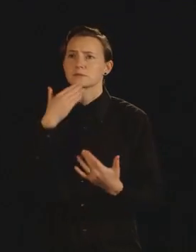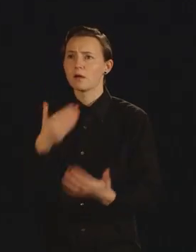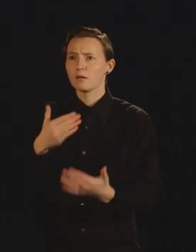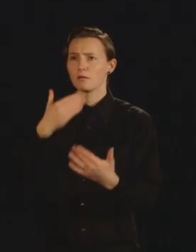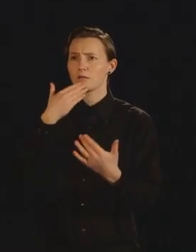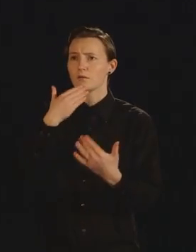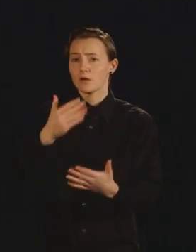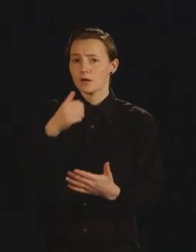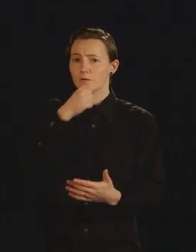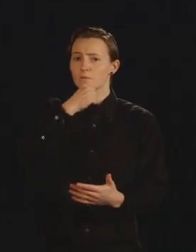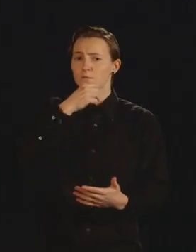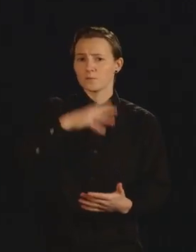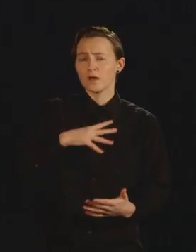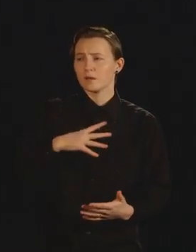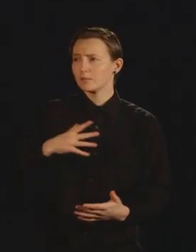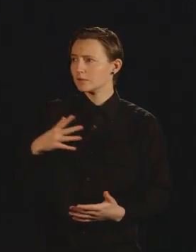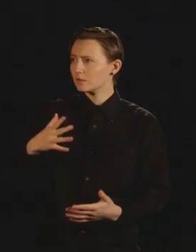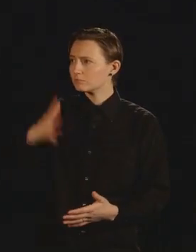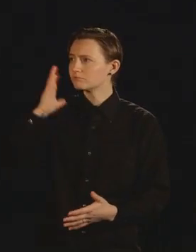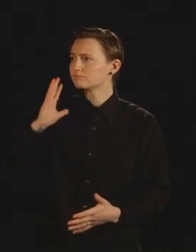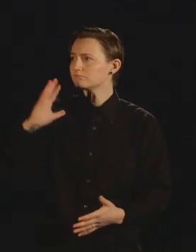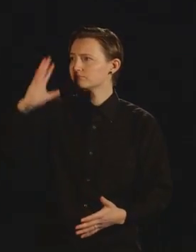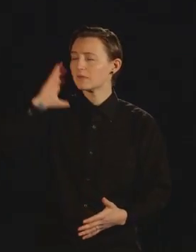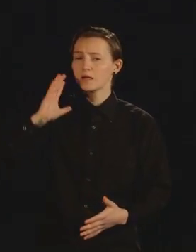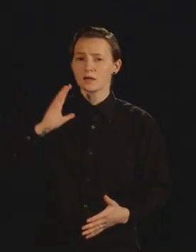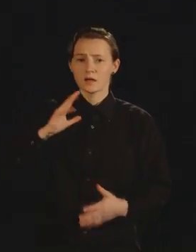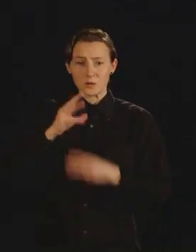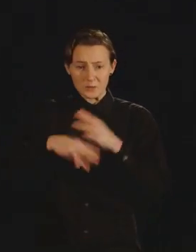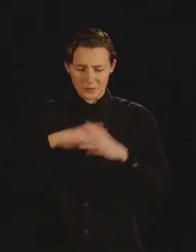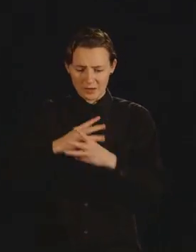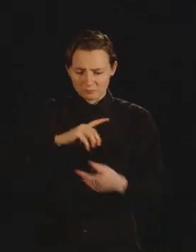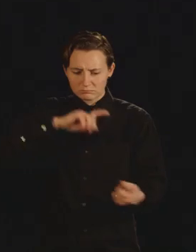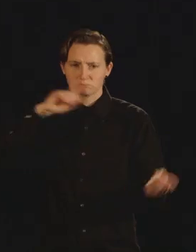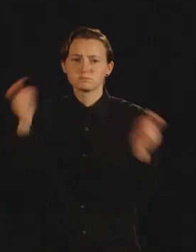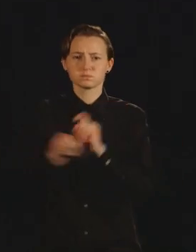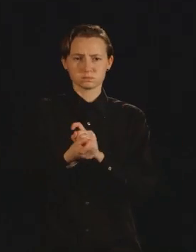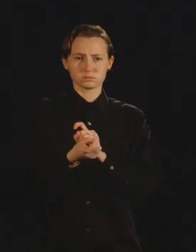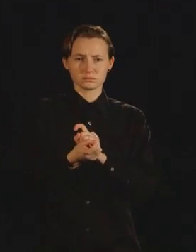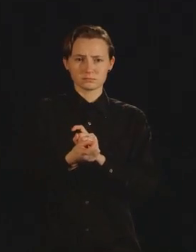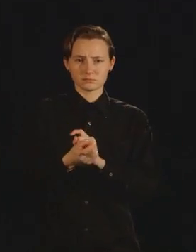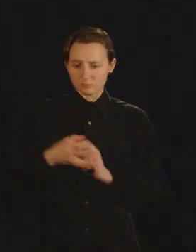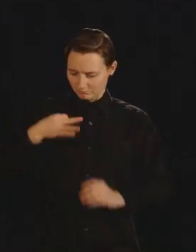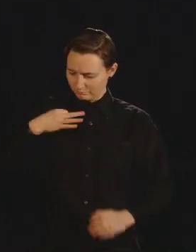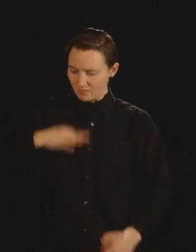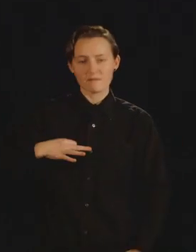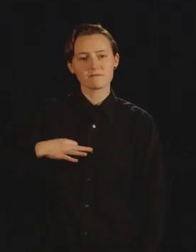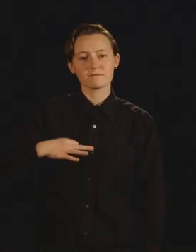thank my forebearers for changing the world to benefit me.